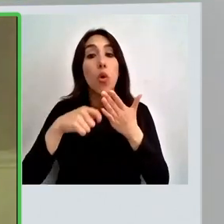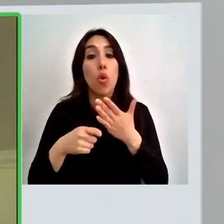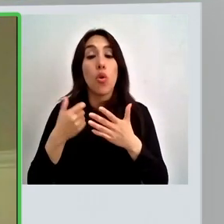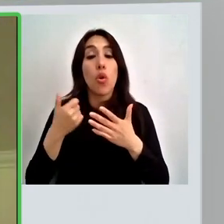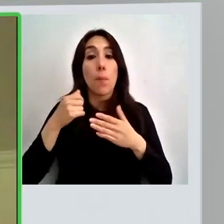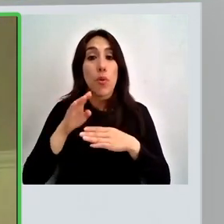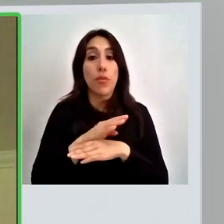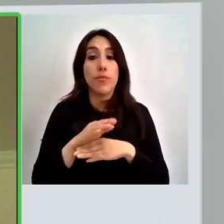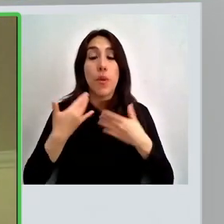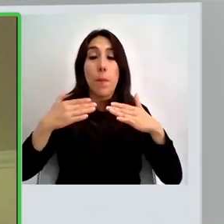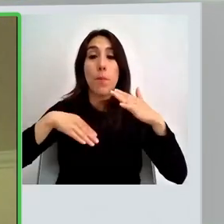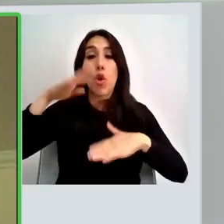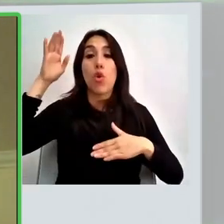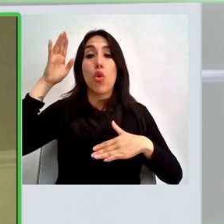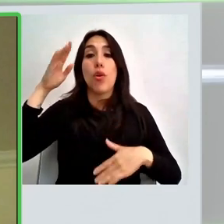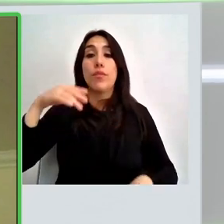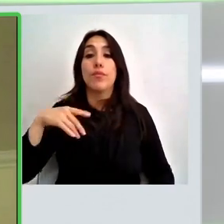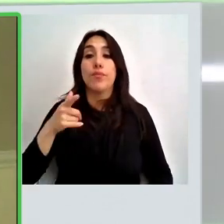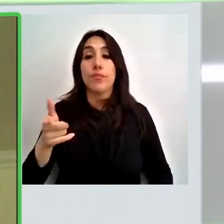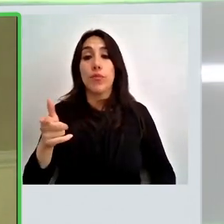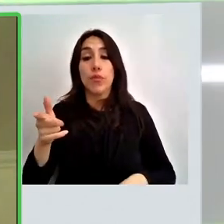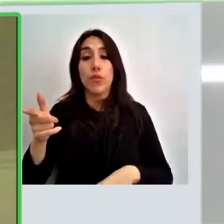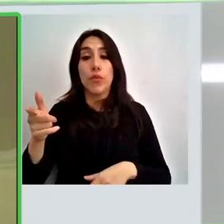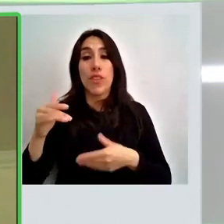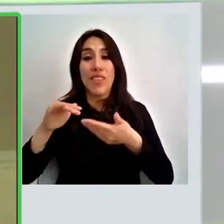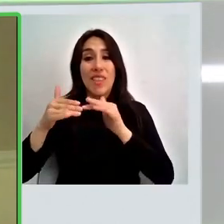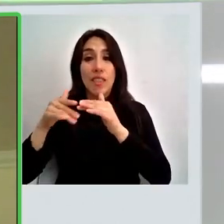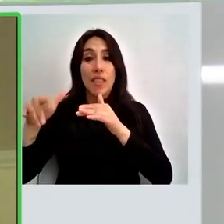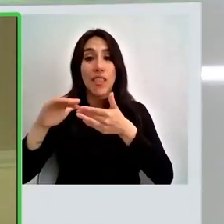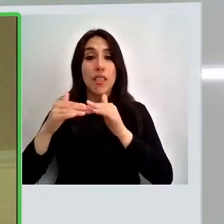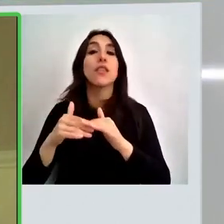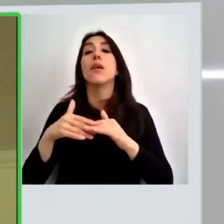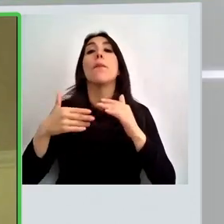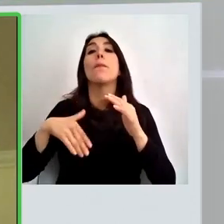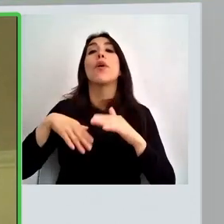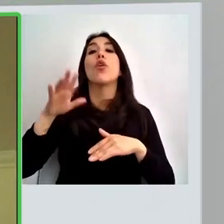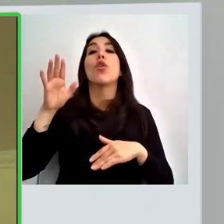fewer turnovers, so they didn't have a big expense on training.